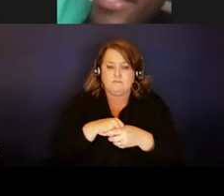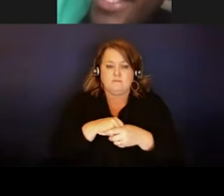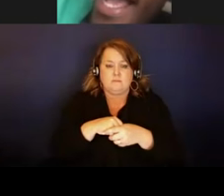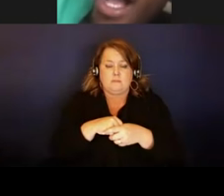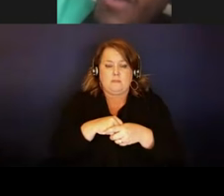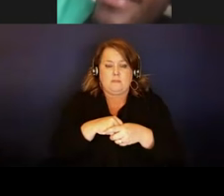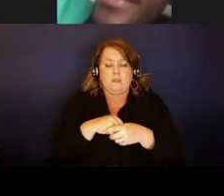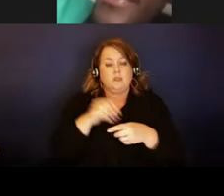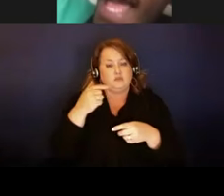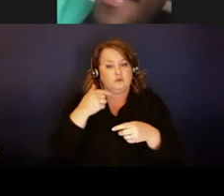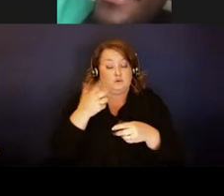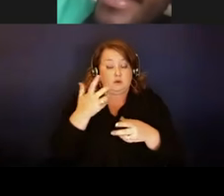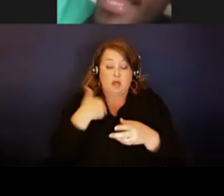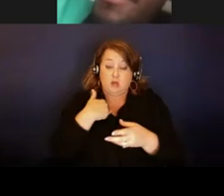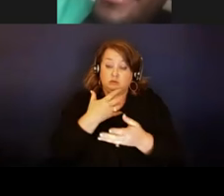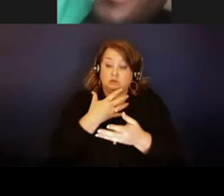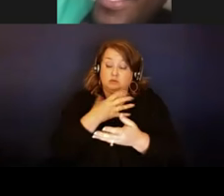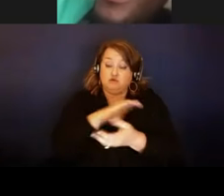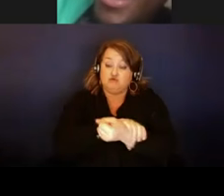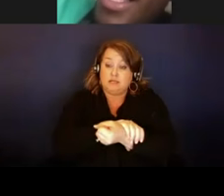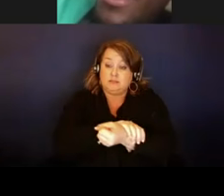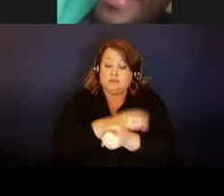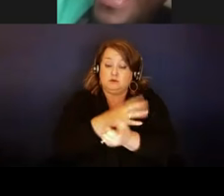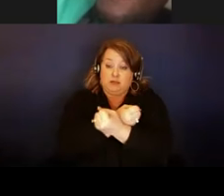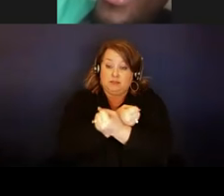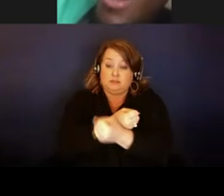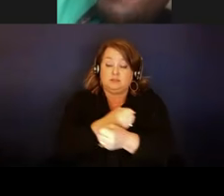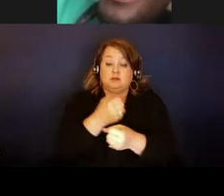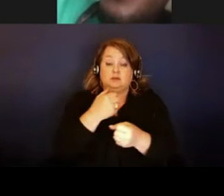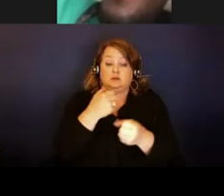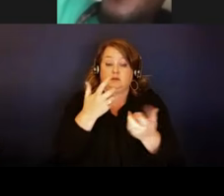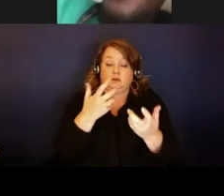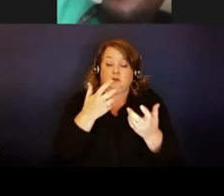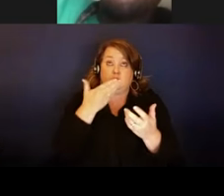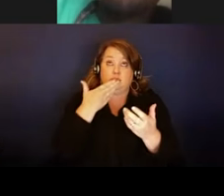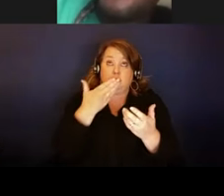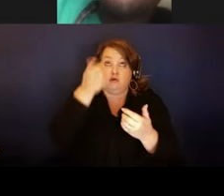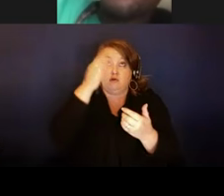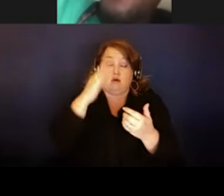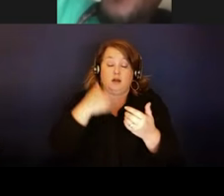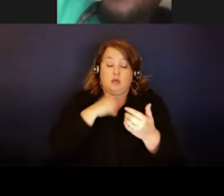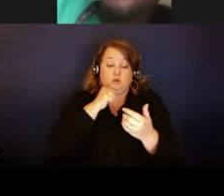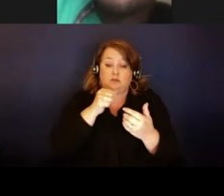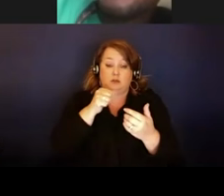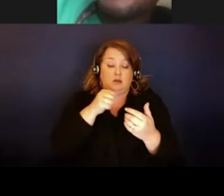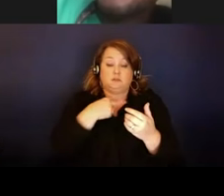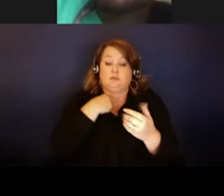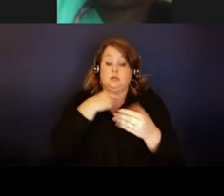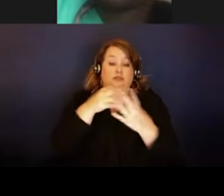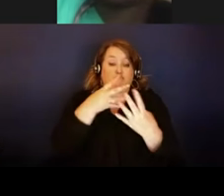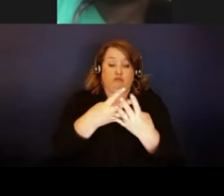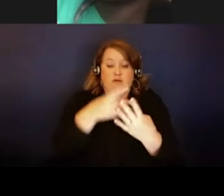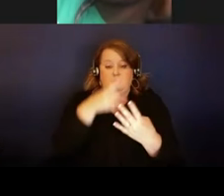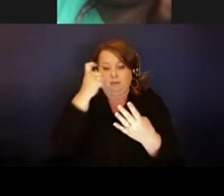And so I got arrested for that, and they said they would put me in jail, and I got out, thank God, because of my lawyer.